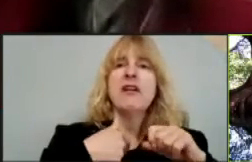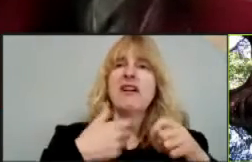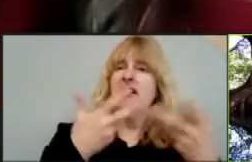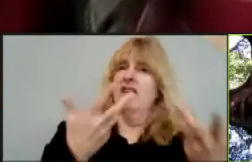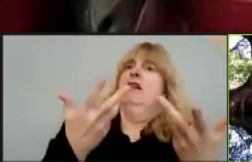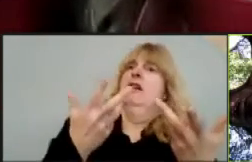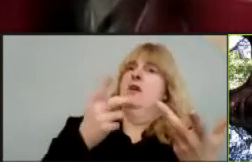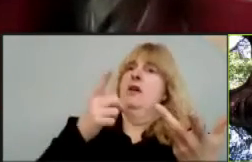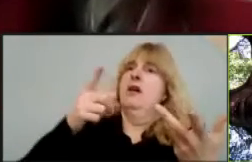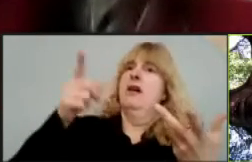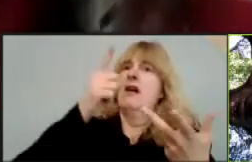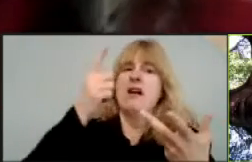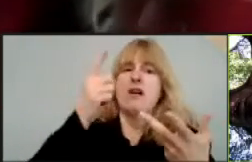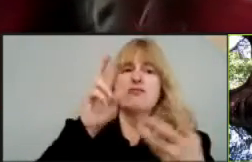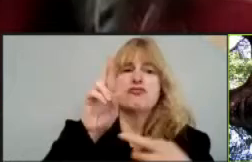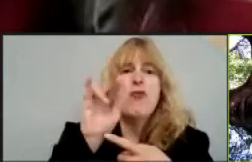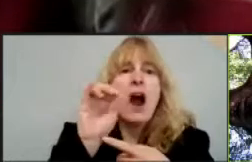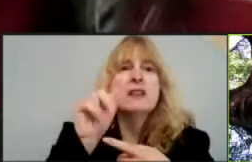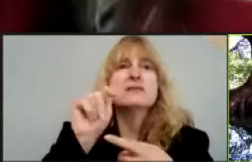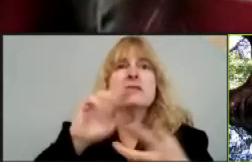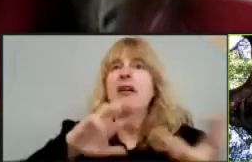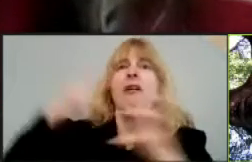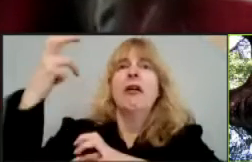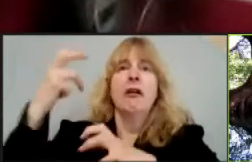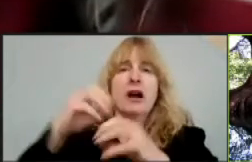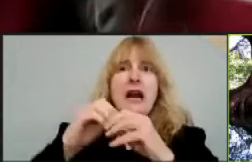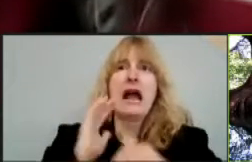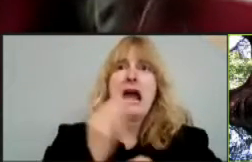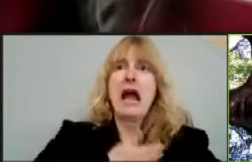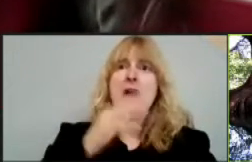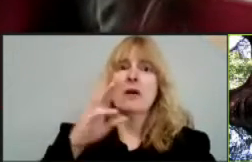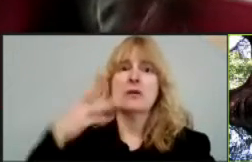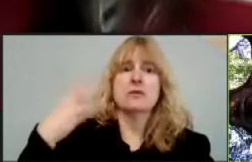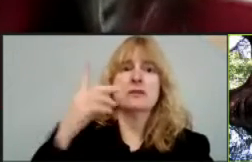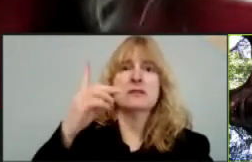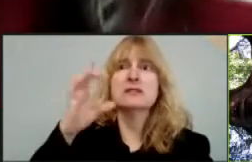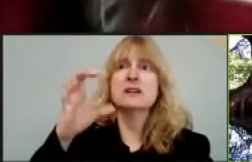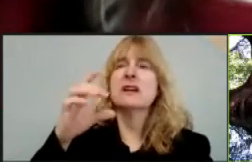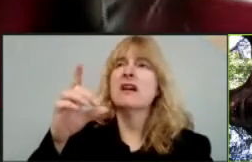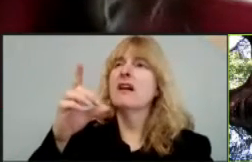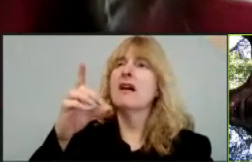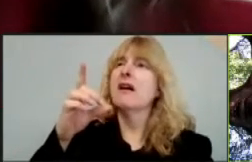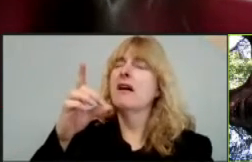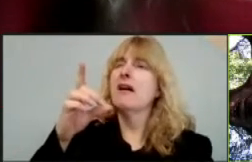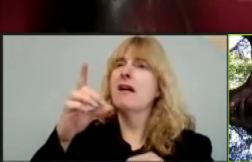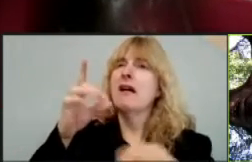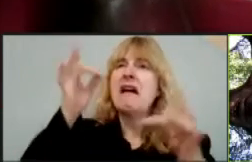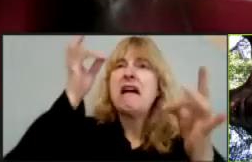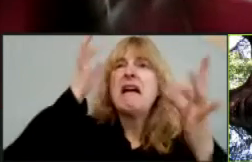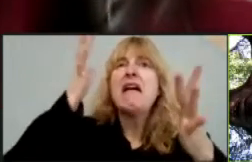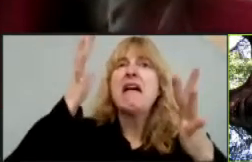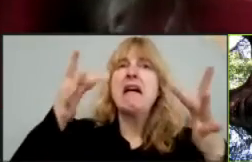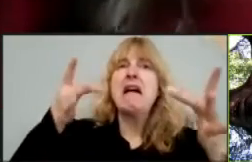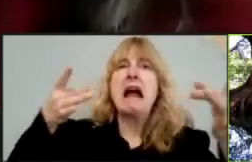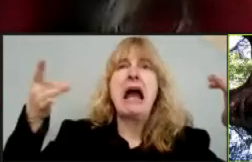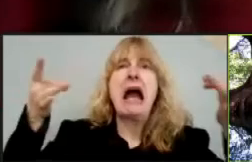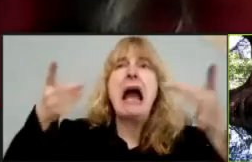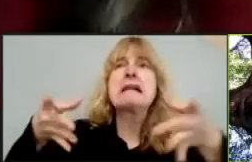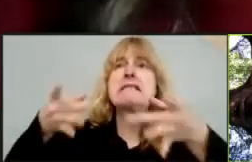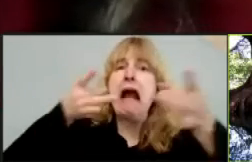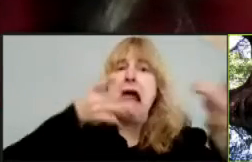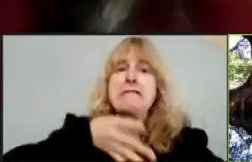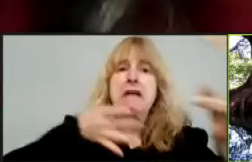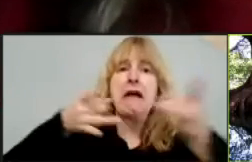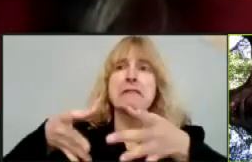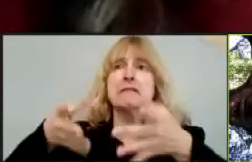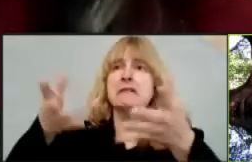The voters made their voices heard during the last election, but evil and hate continued to challenge it.